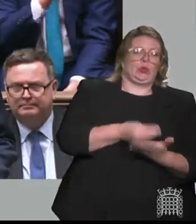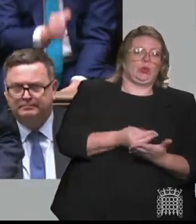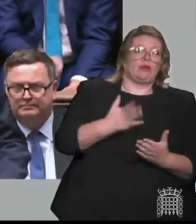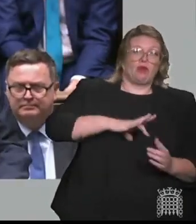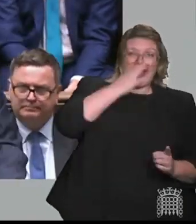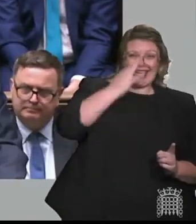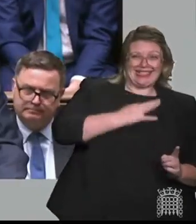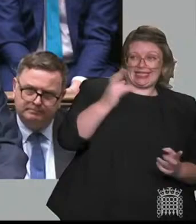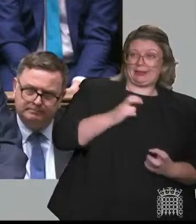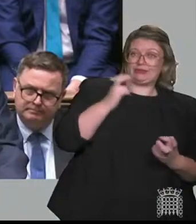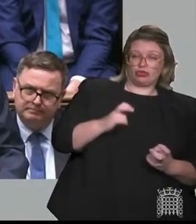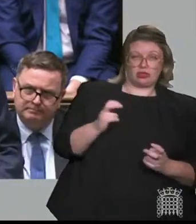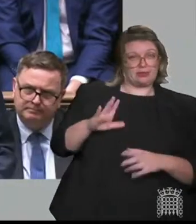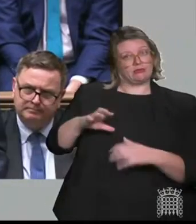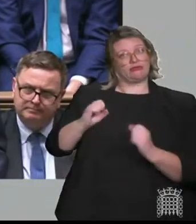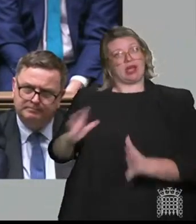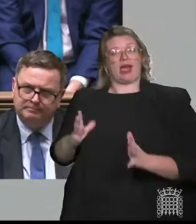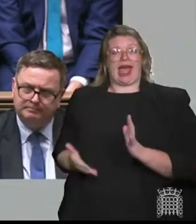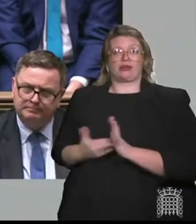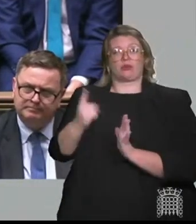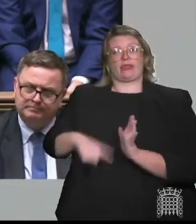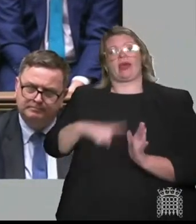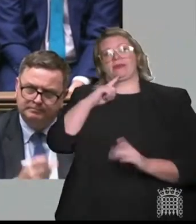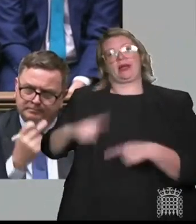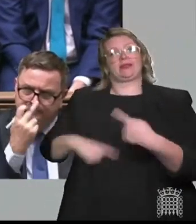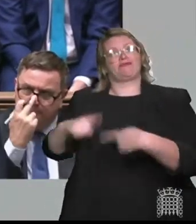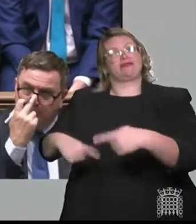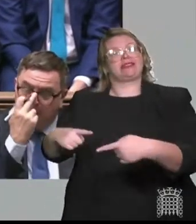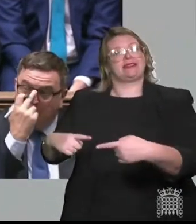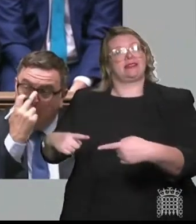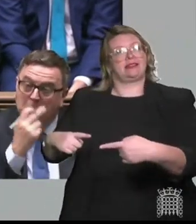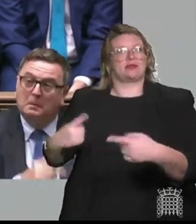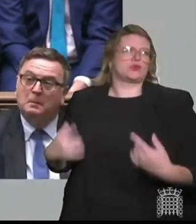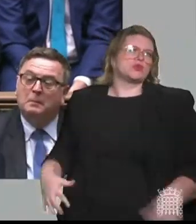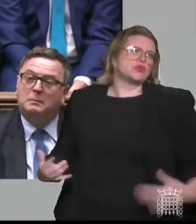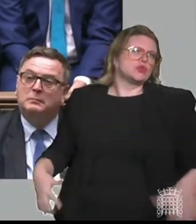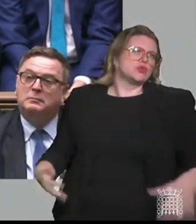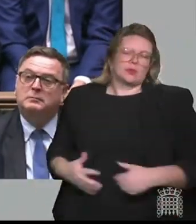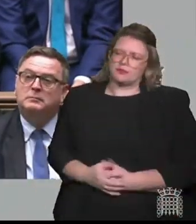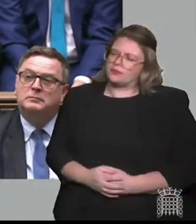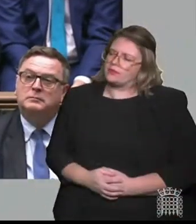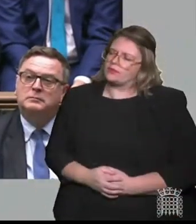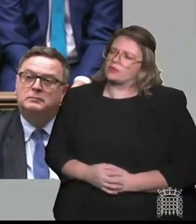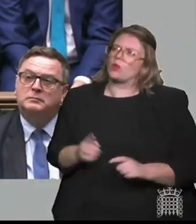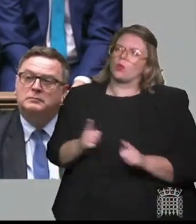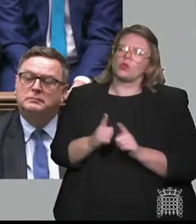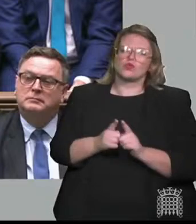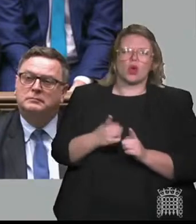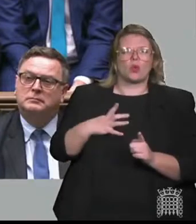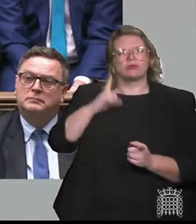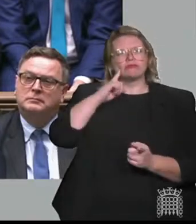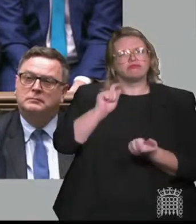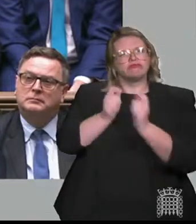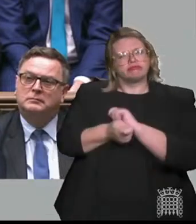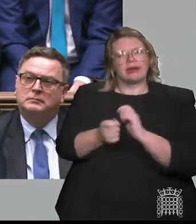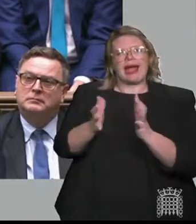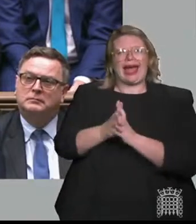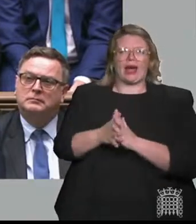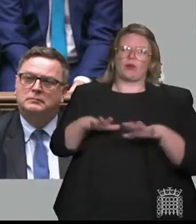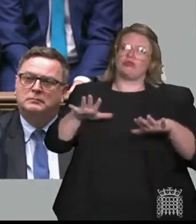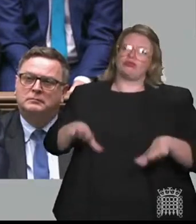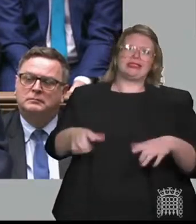18. Alongside this, I'm also proposing further capital market reforms to boost the attractiveness of our